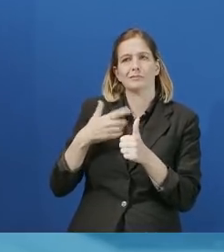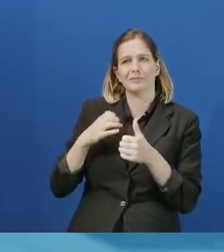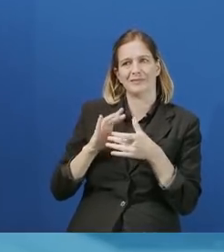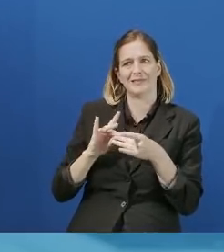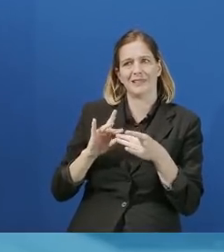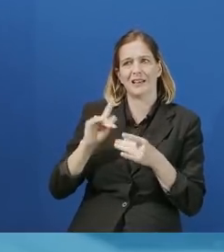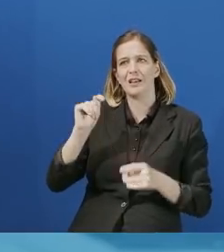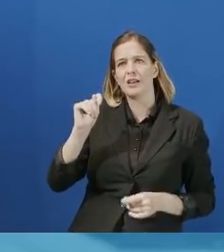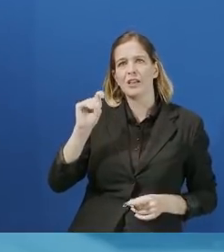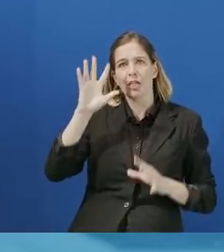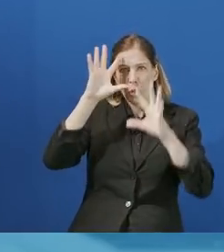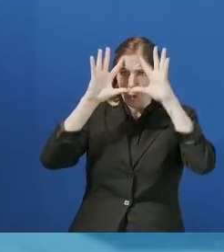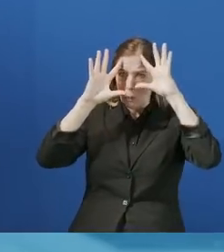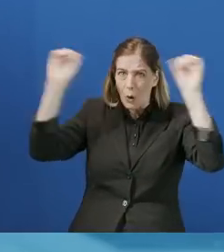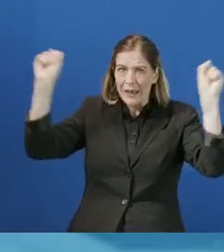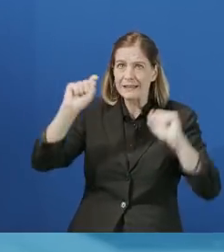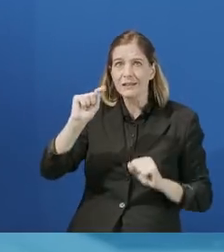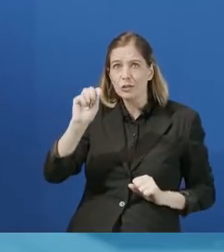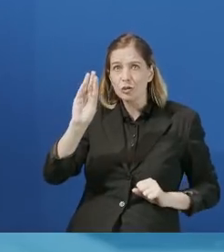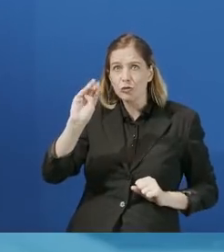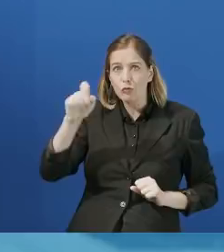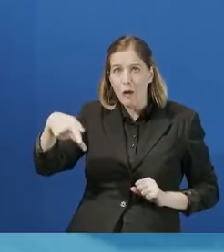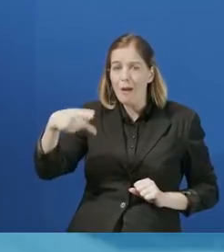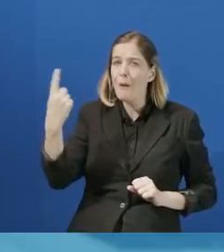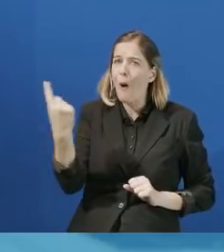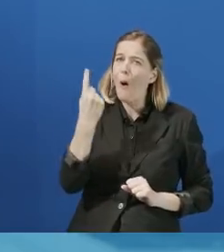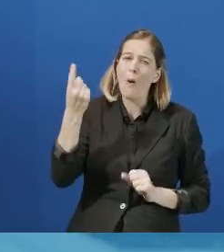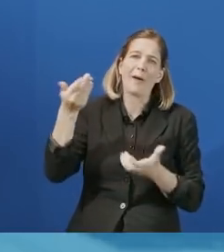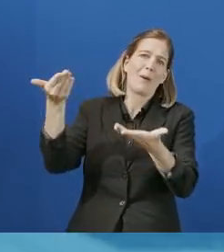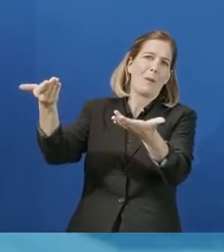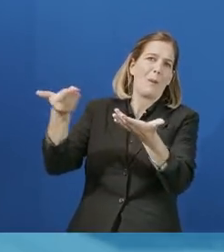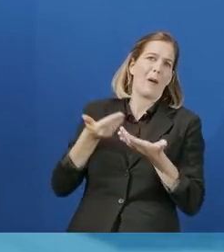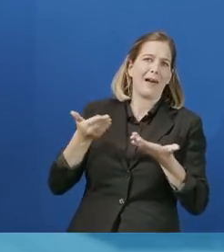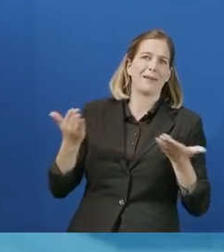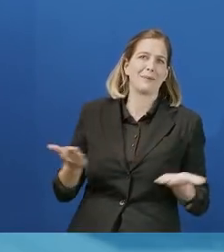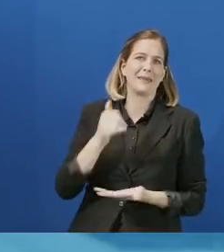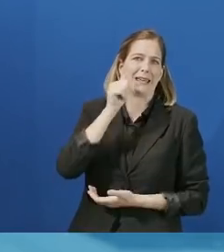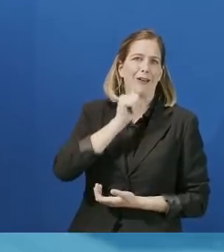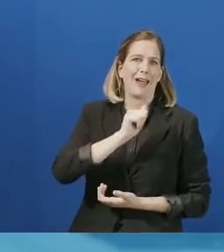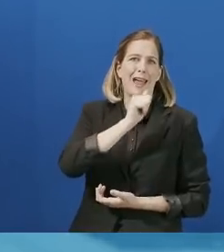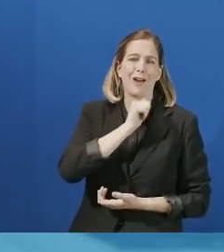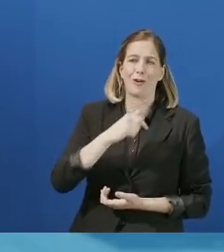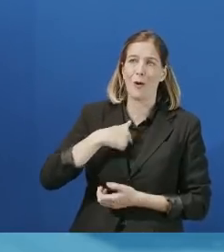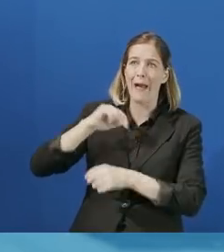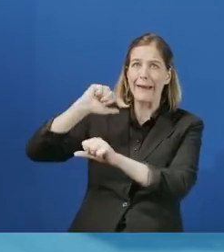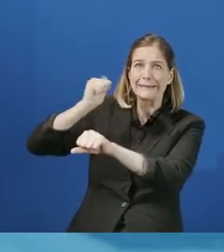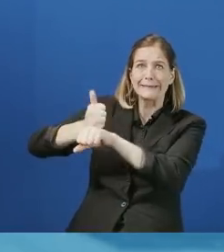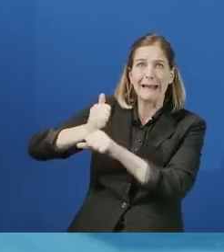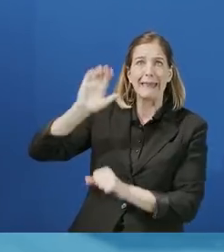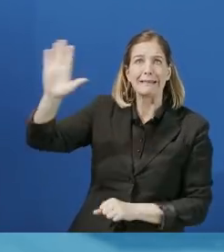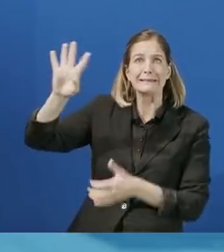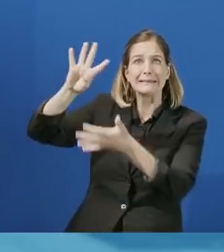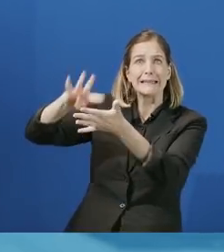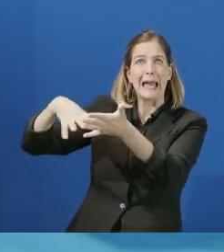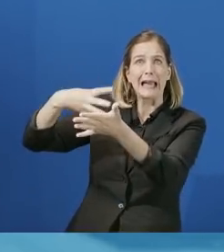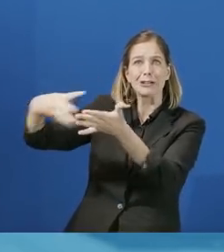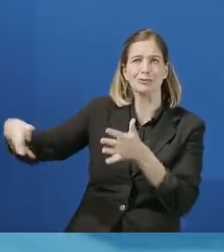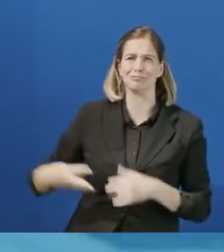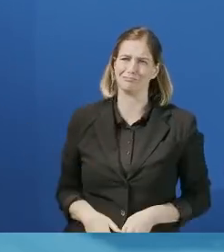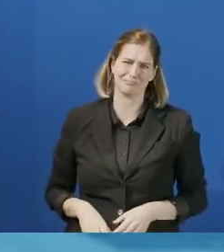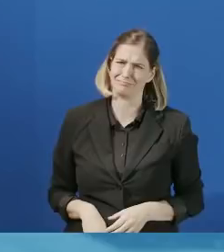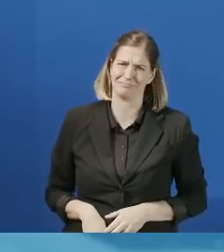we don't set the White House travel schedule from the governor's office. We've been talking, of course, I'm talking with the president and vice